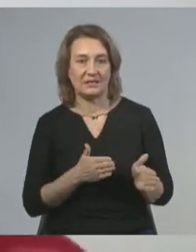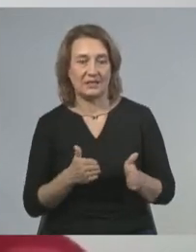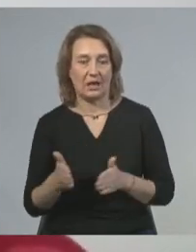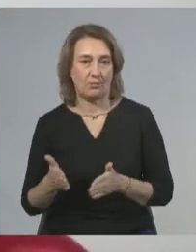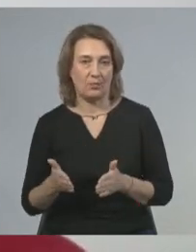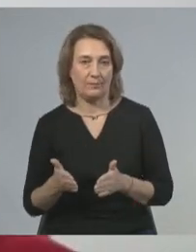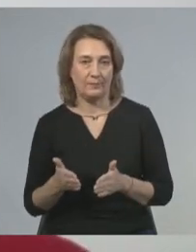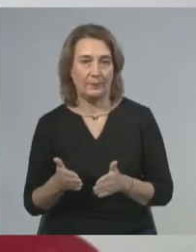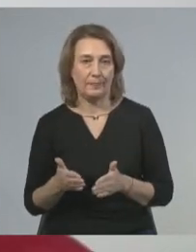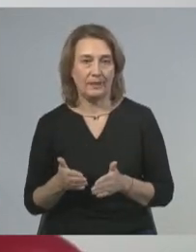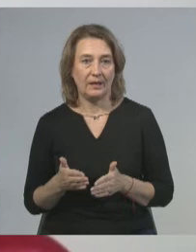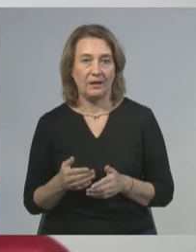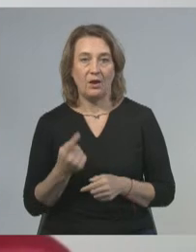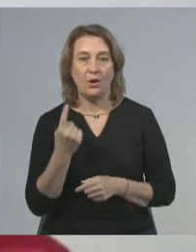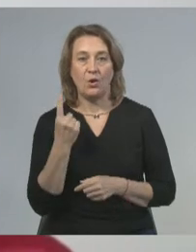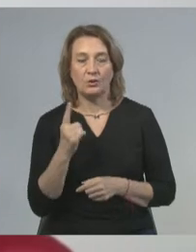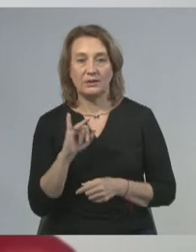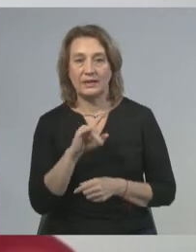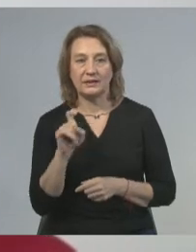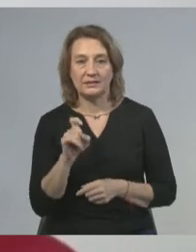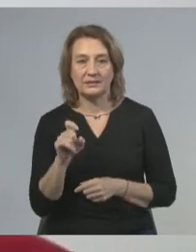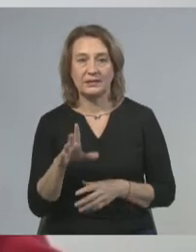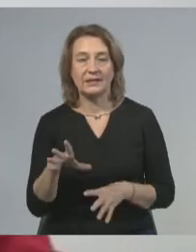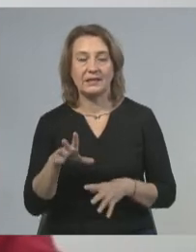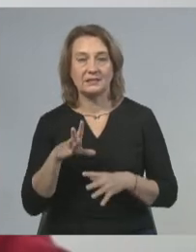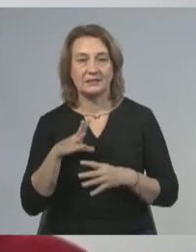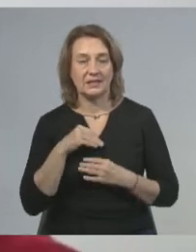violations because